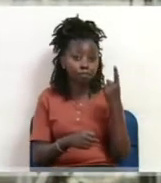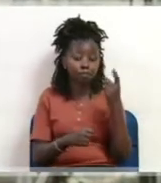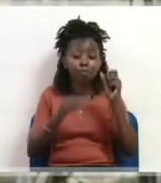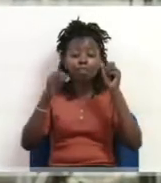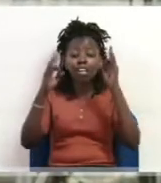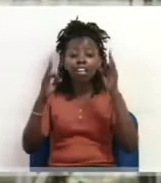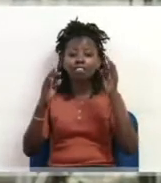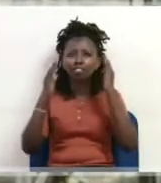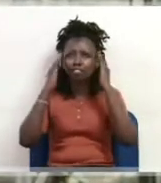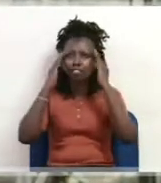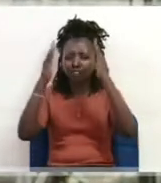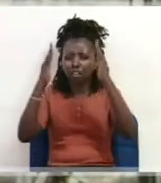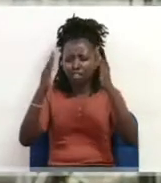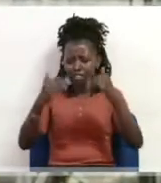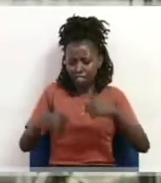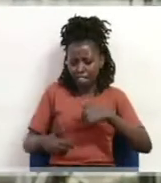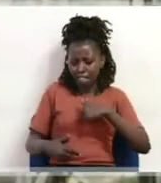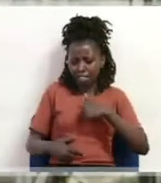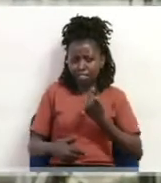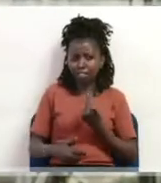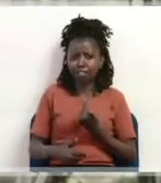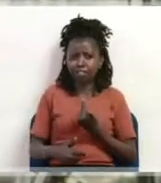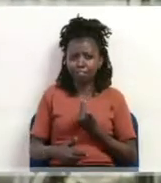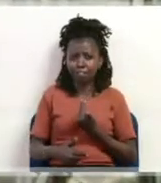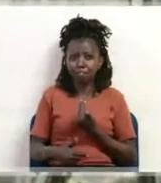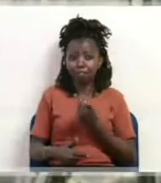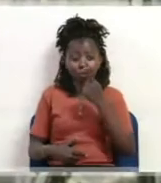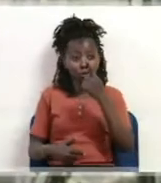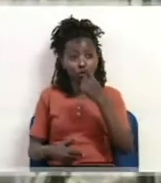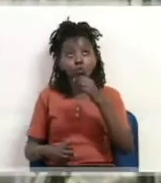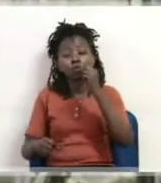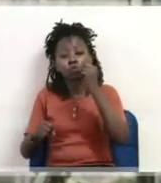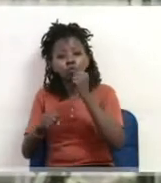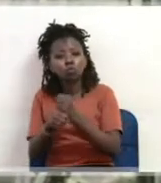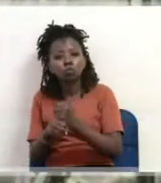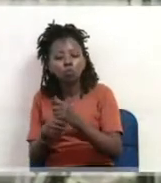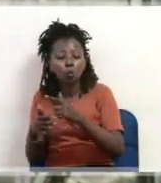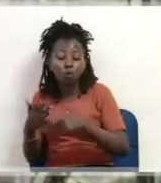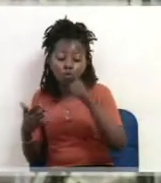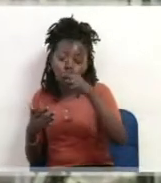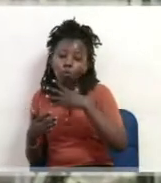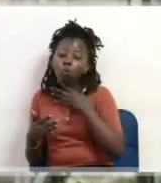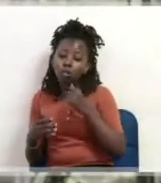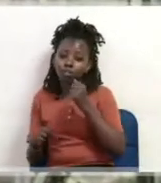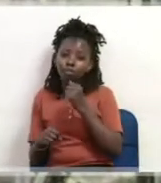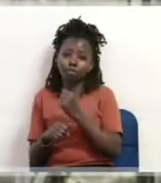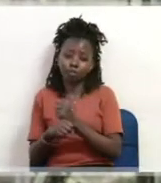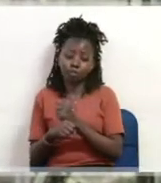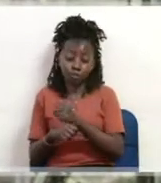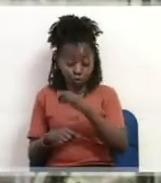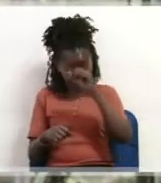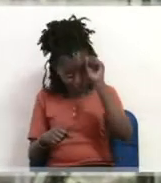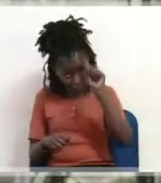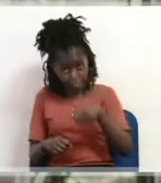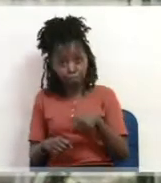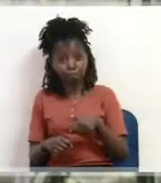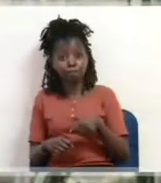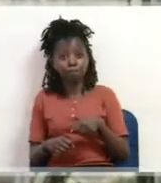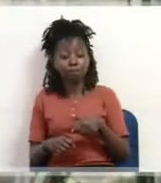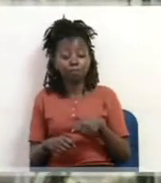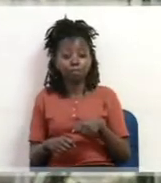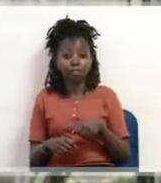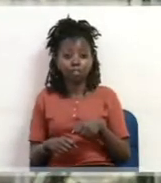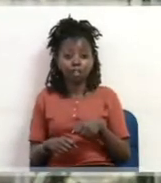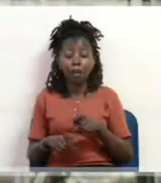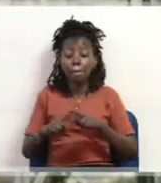are the focus of your life, you will do whatever you want to. Yes, you will. Whatever you feel like. But